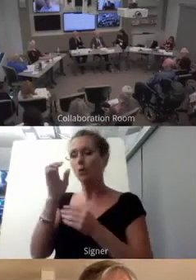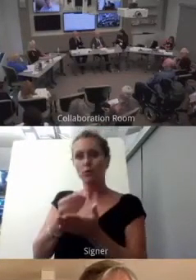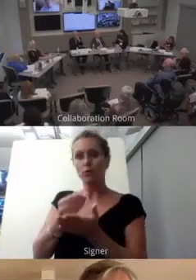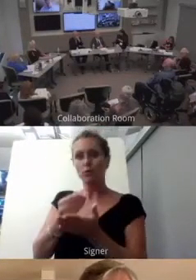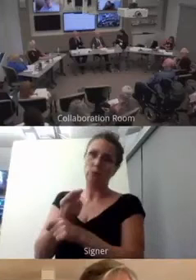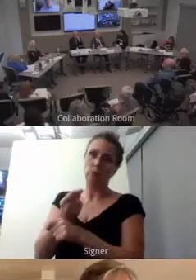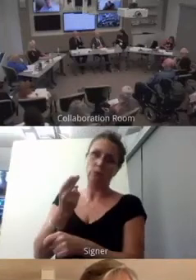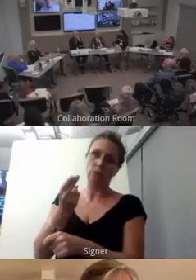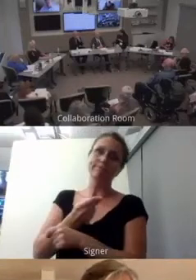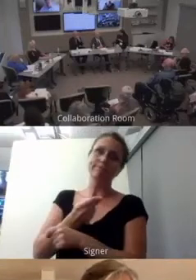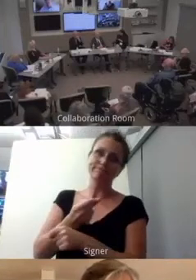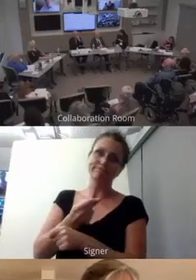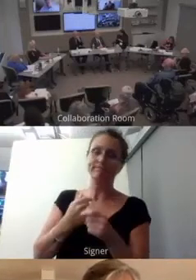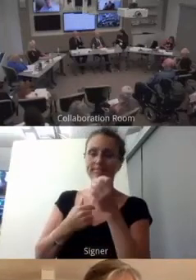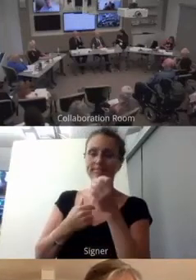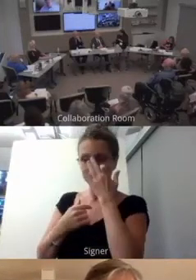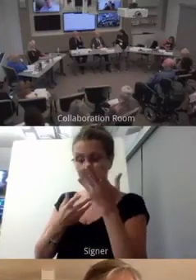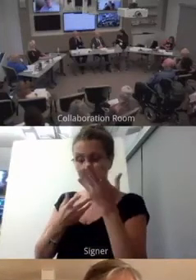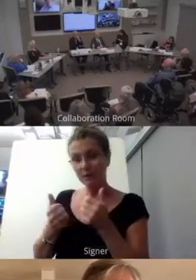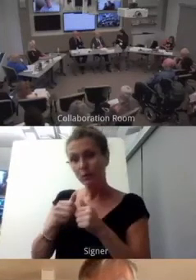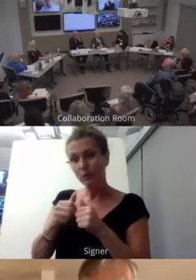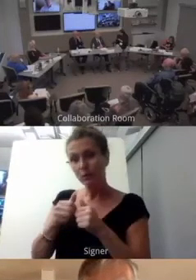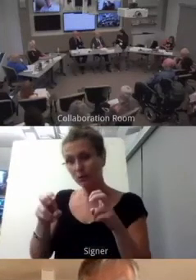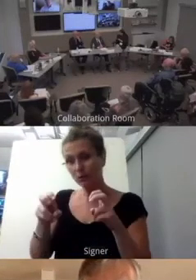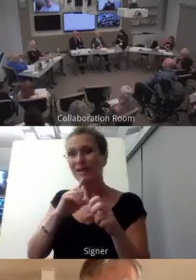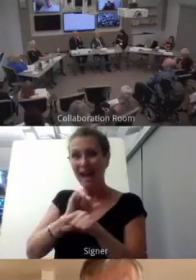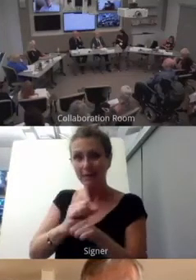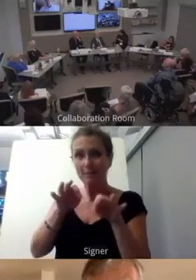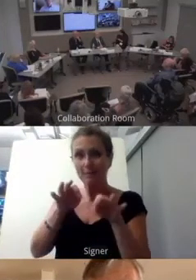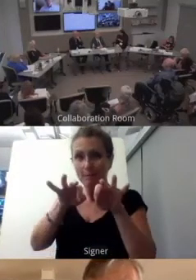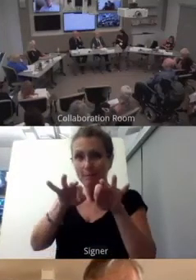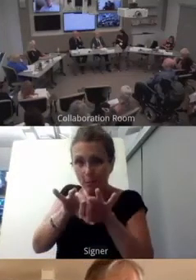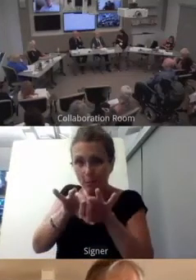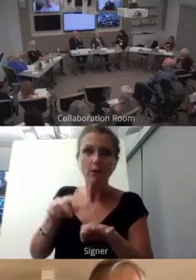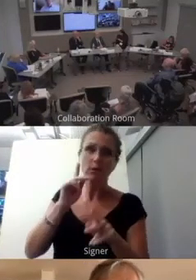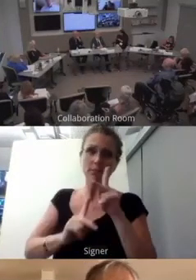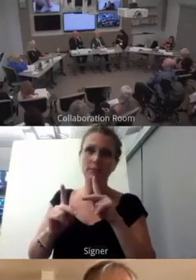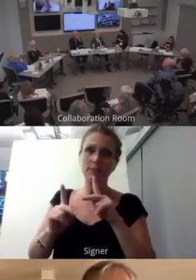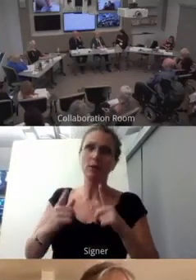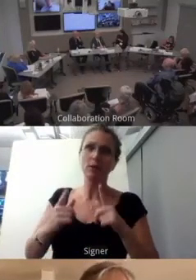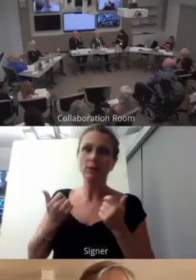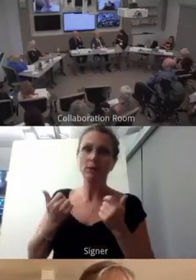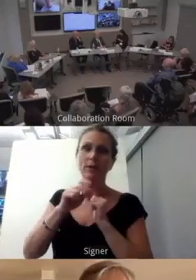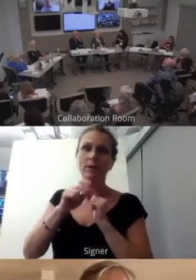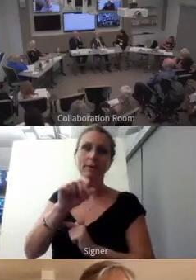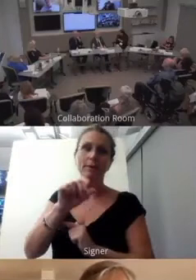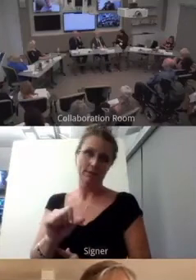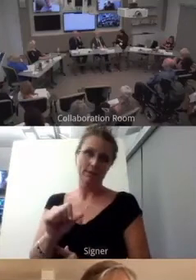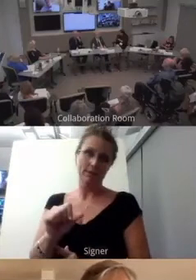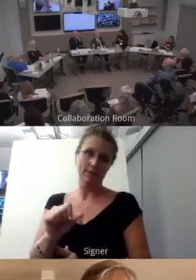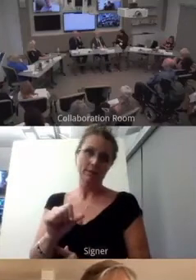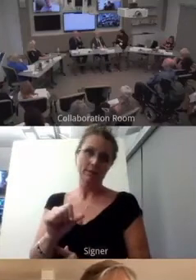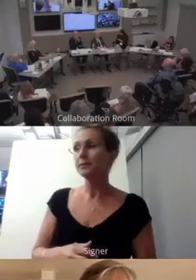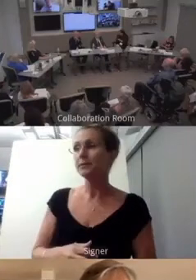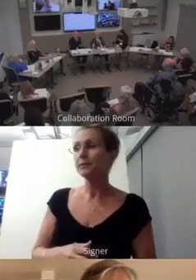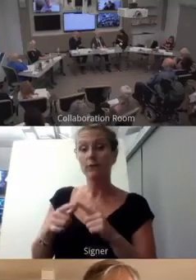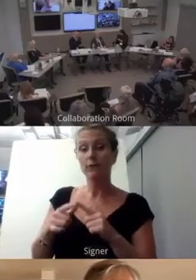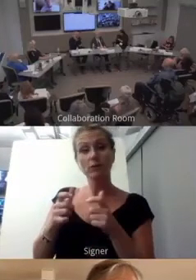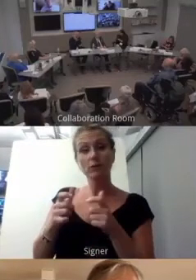were important to them, that you know, the first things they wanted done were things that the federal government was